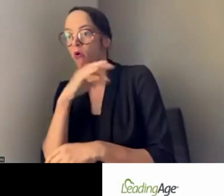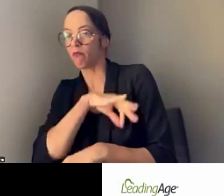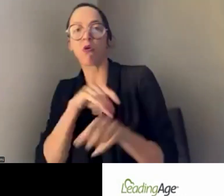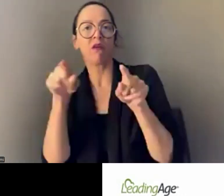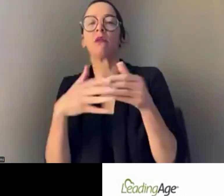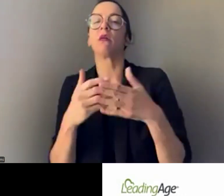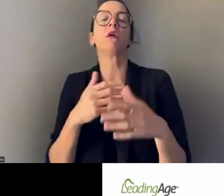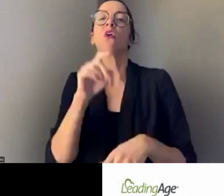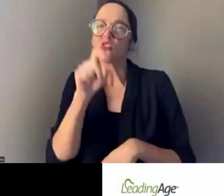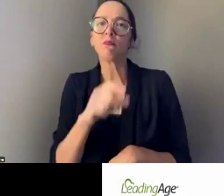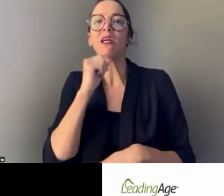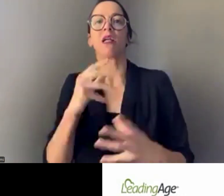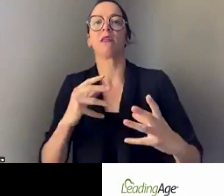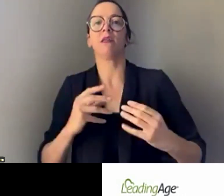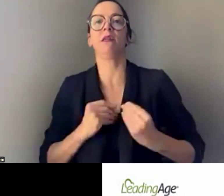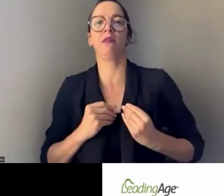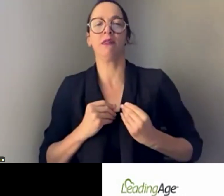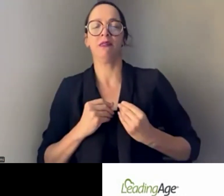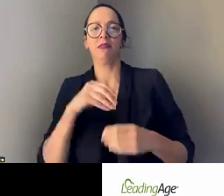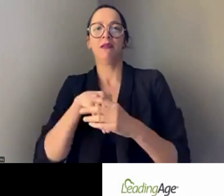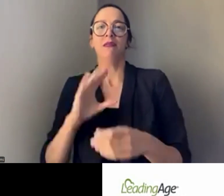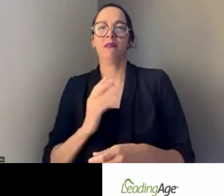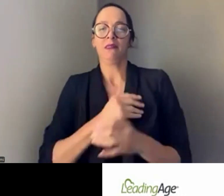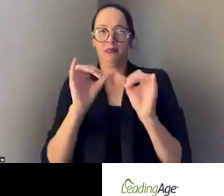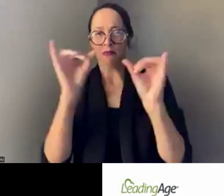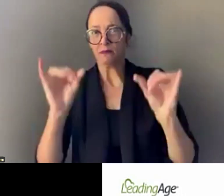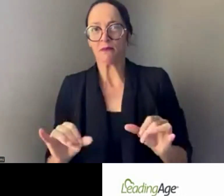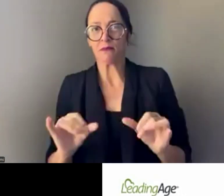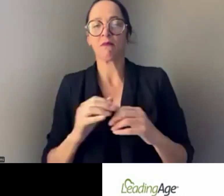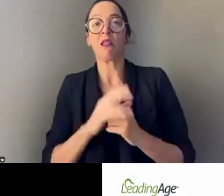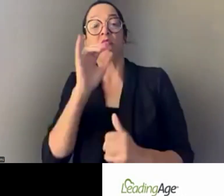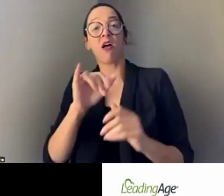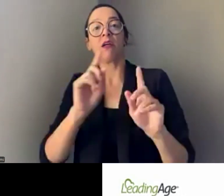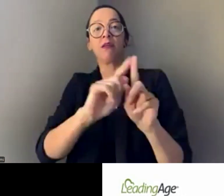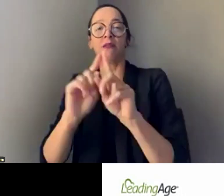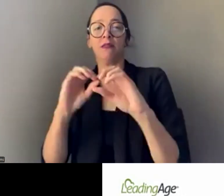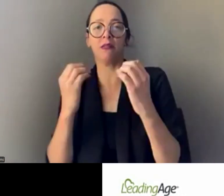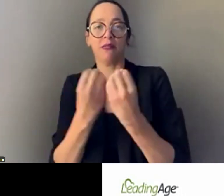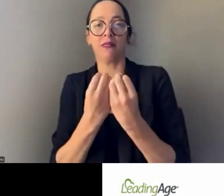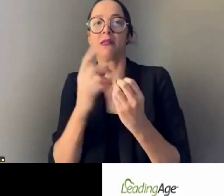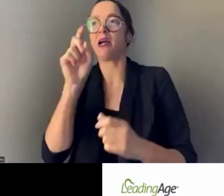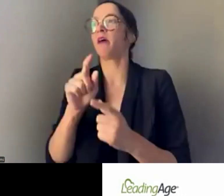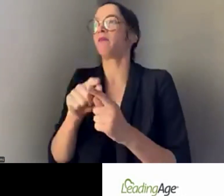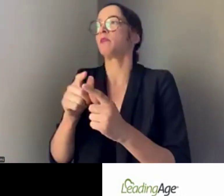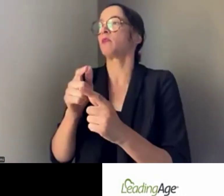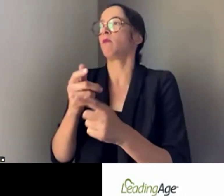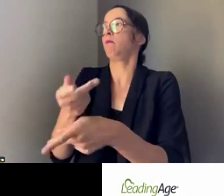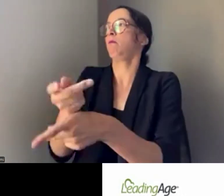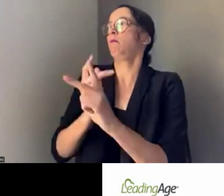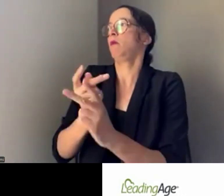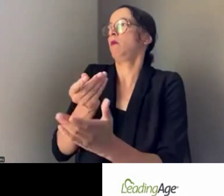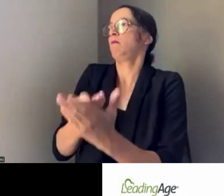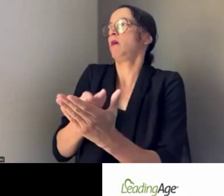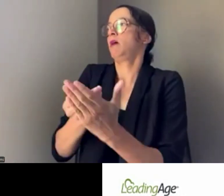in our system that organizations have to take out a loan to pay or even consider take out a loan to